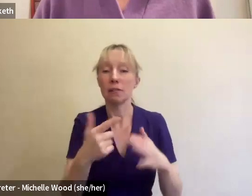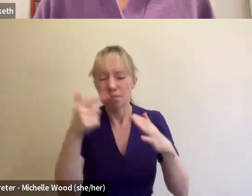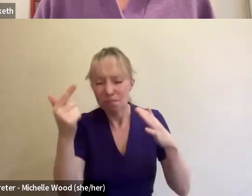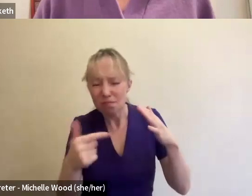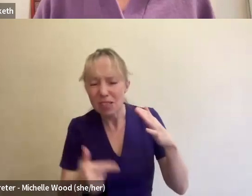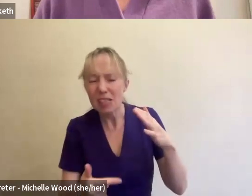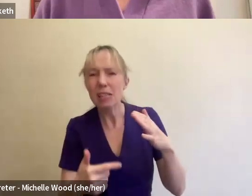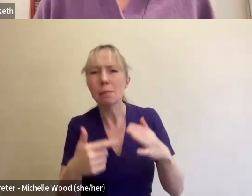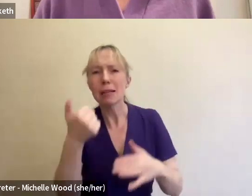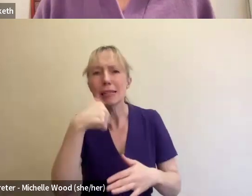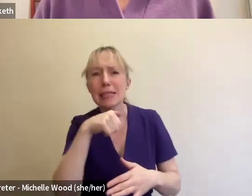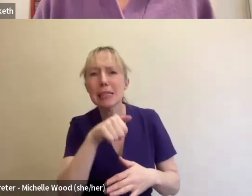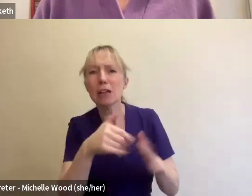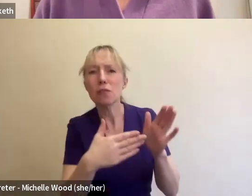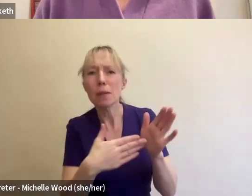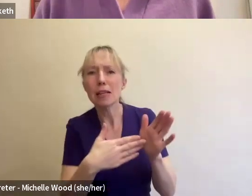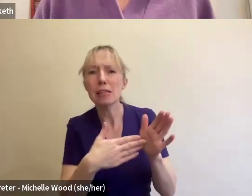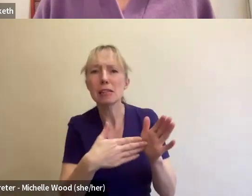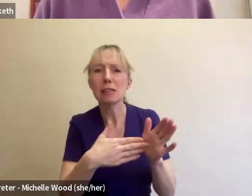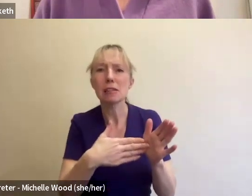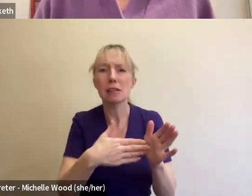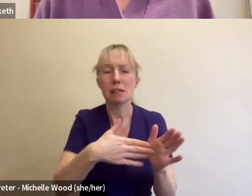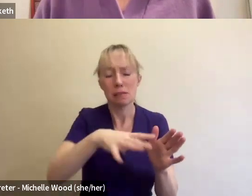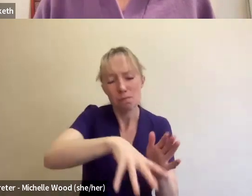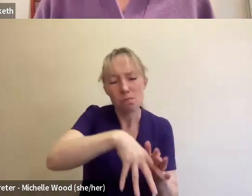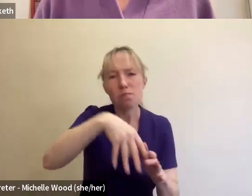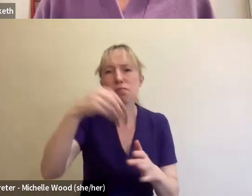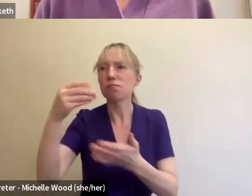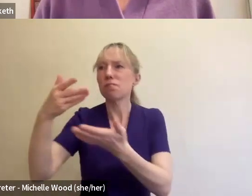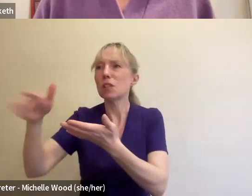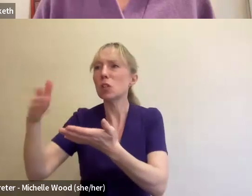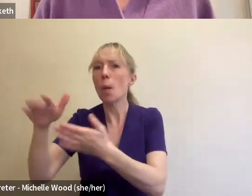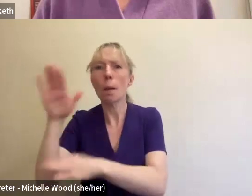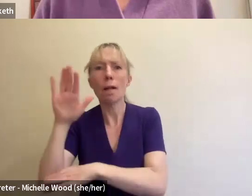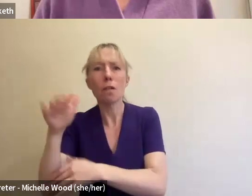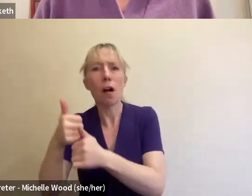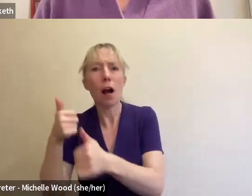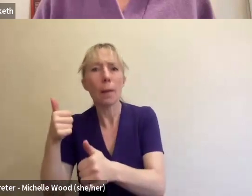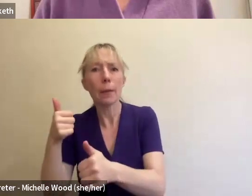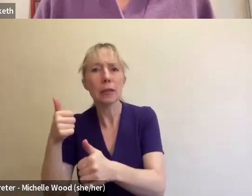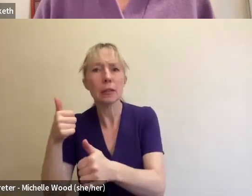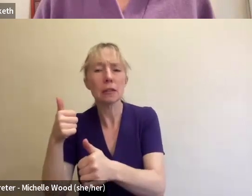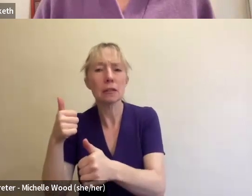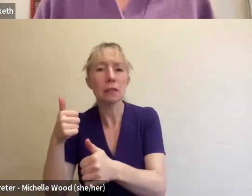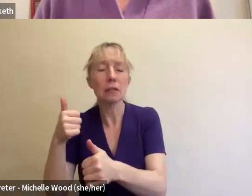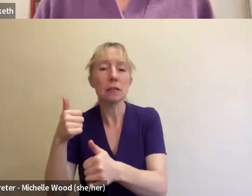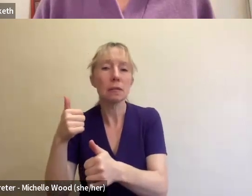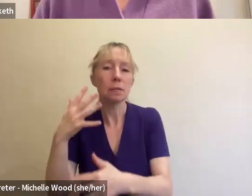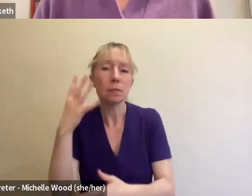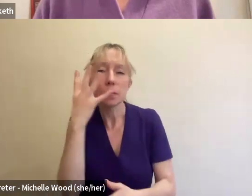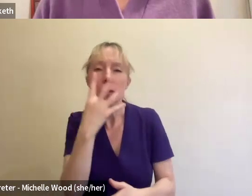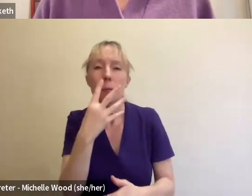liters. Even those are pumped out and sold by only foreign companies. Meanwhile, the beauty of